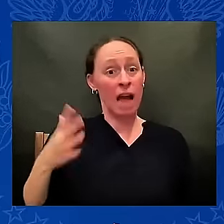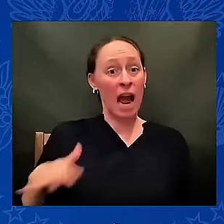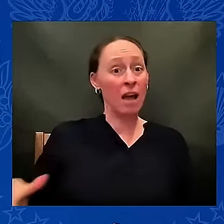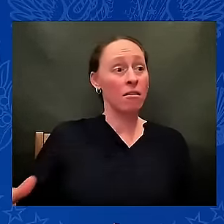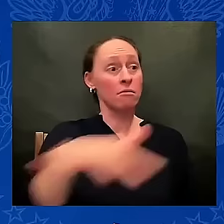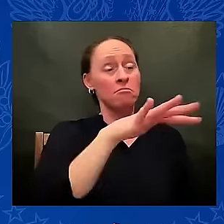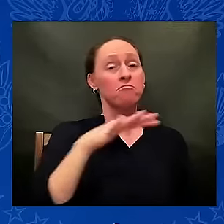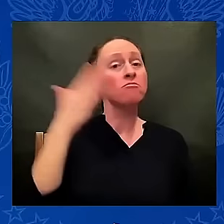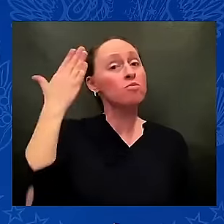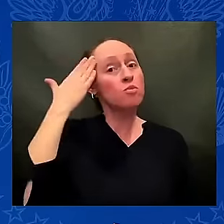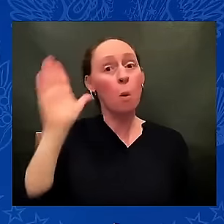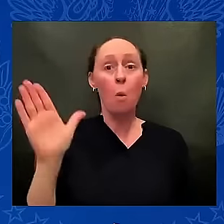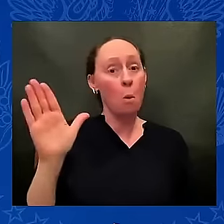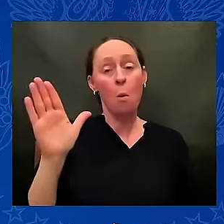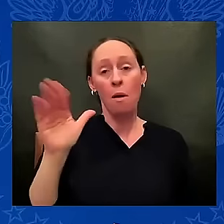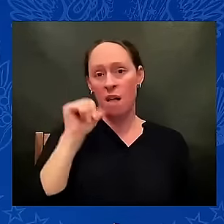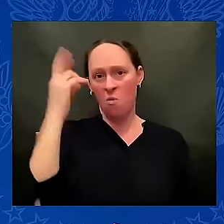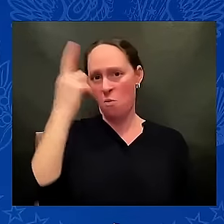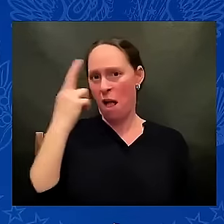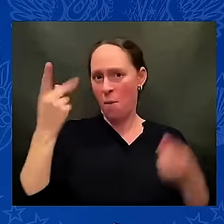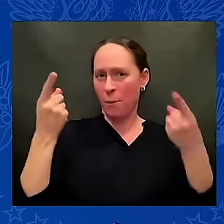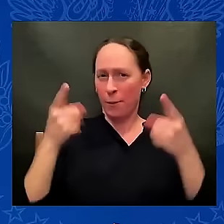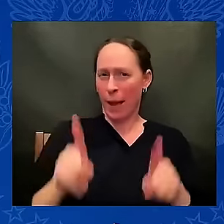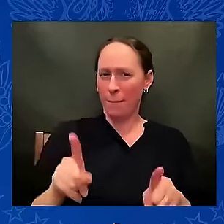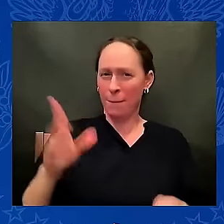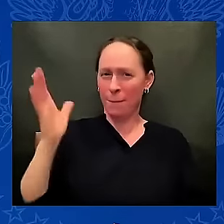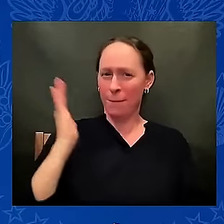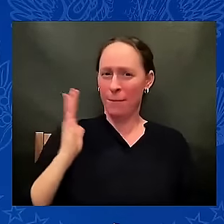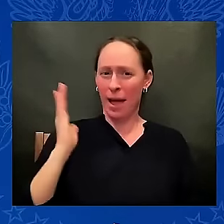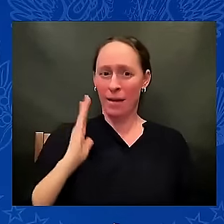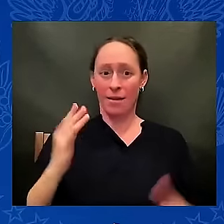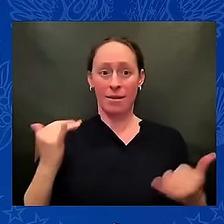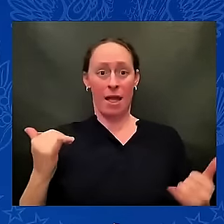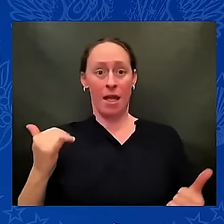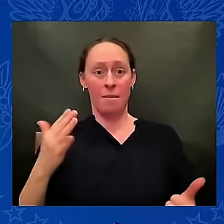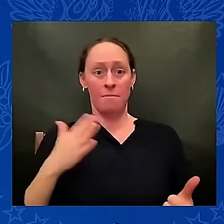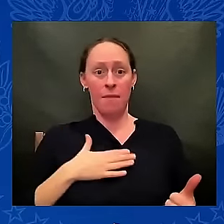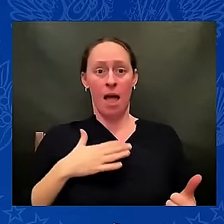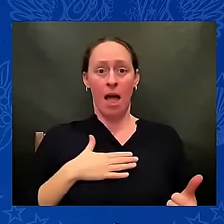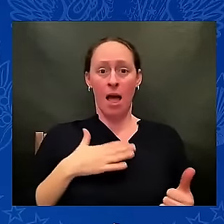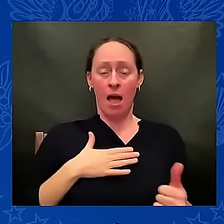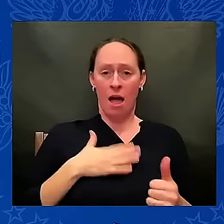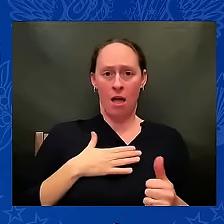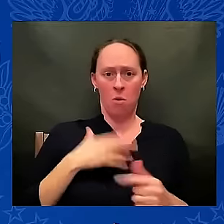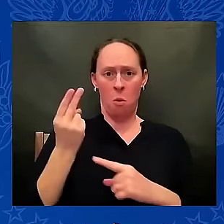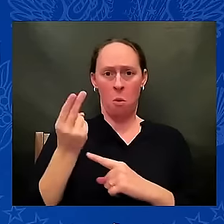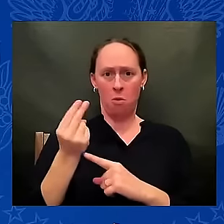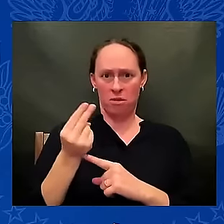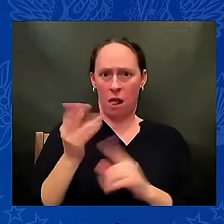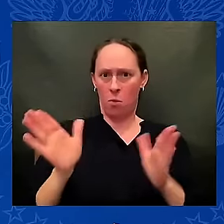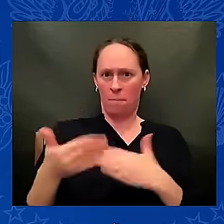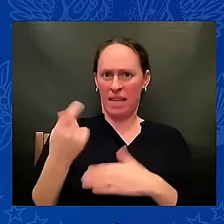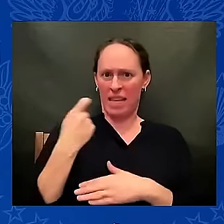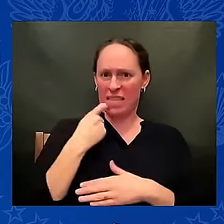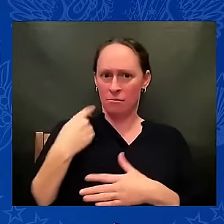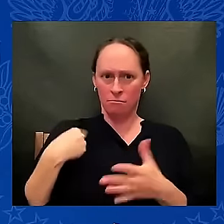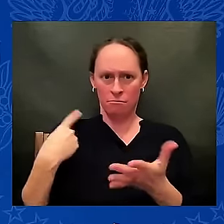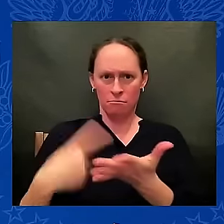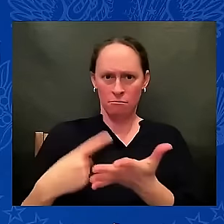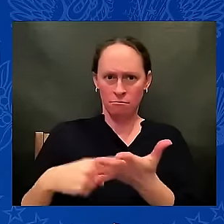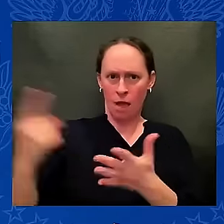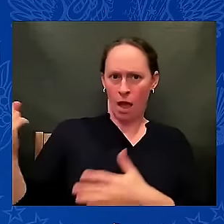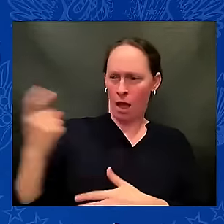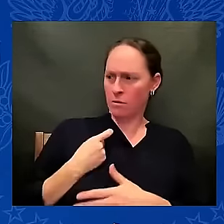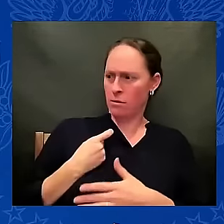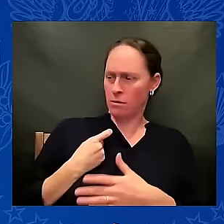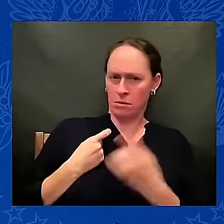I was at my hotel today. I told the people, the hotel staff that were leaving. I said, where are you going? I told them. And so what are you doing? I told them. They said, they're